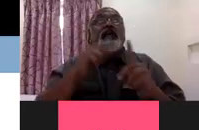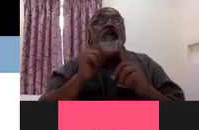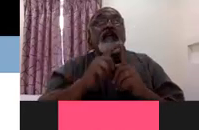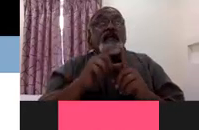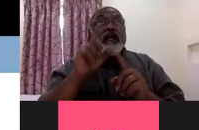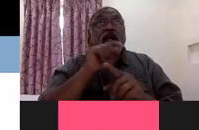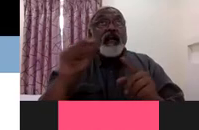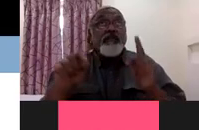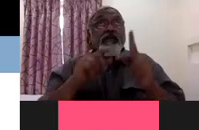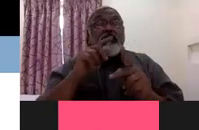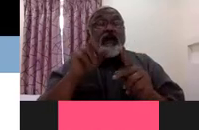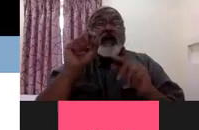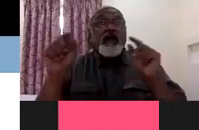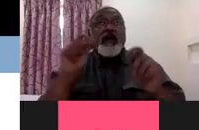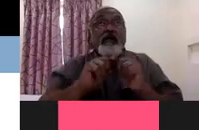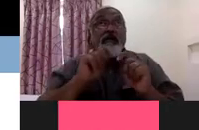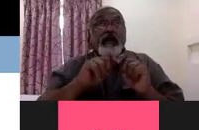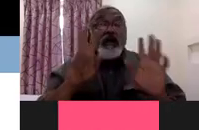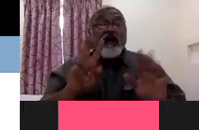3% are persons with disabilities.